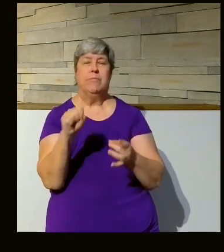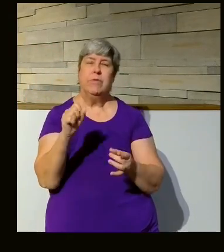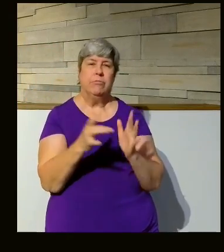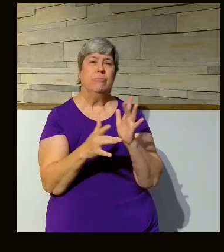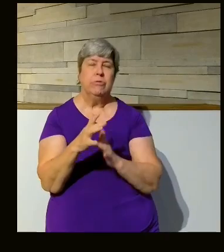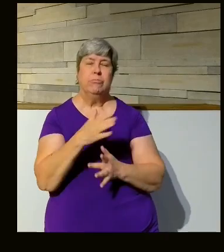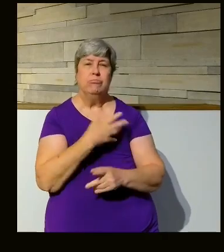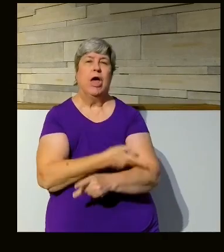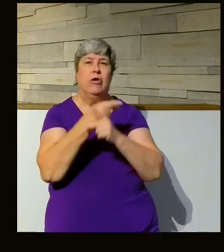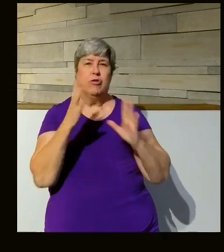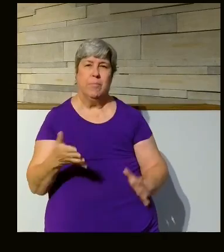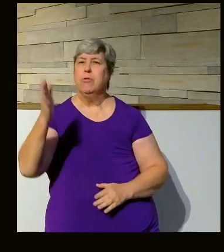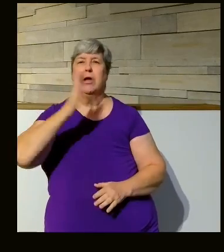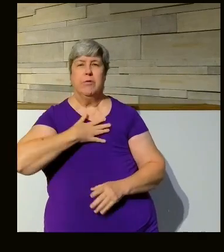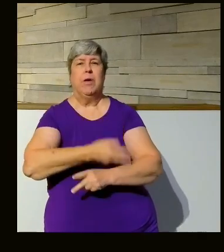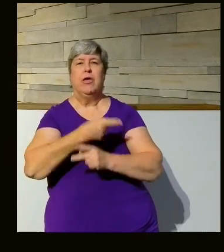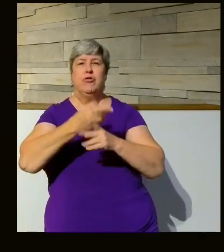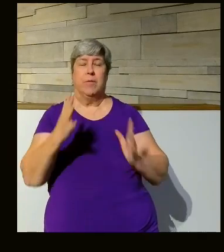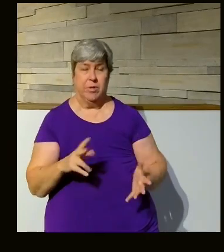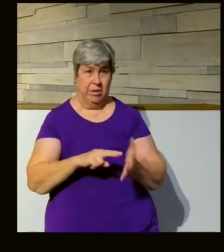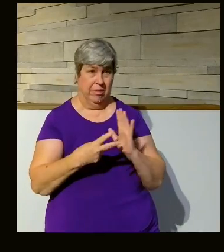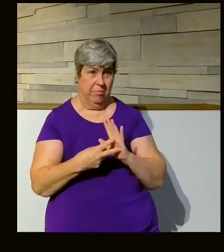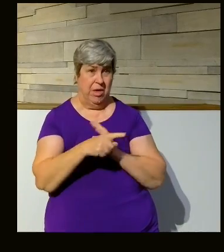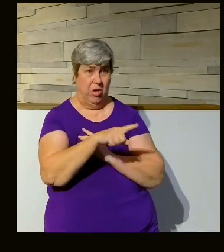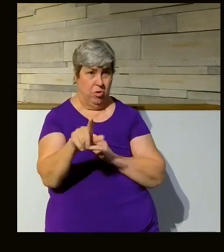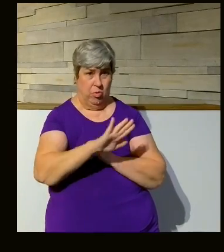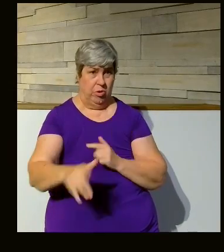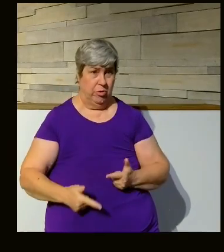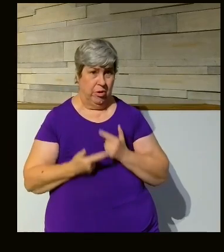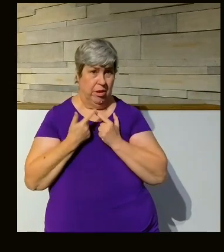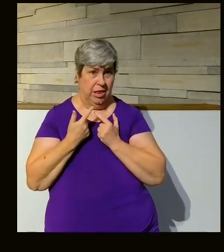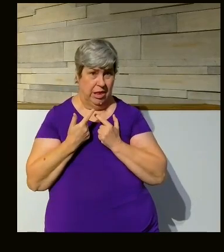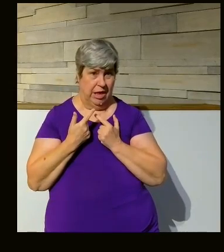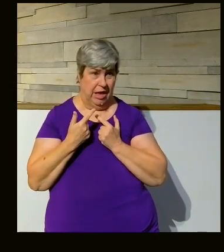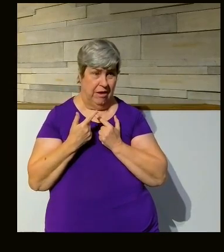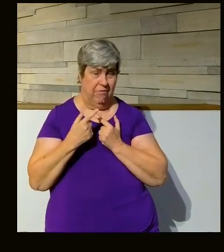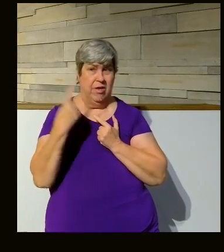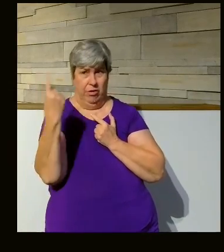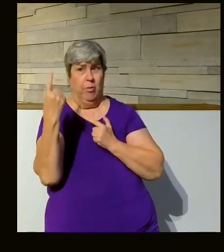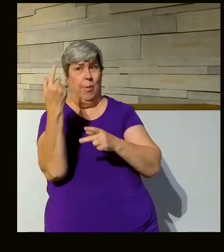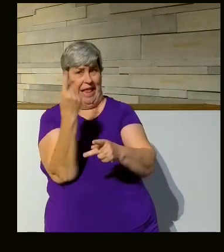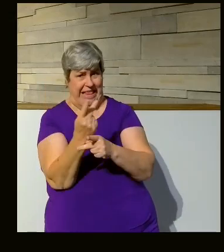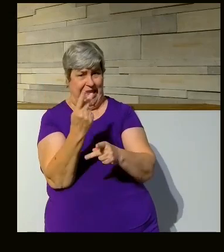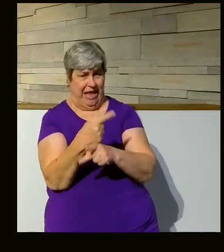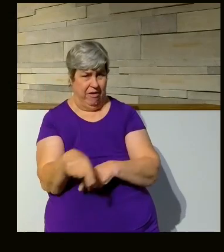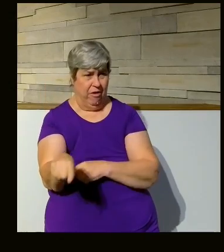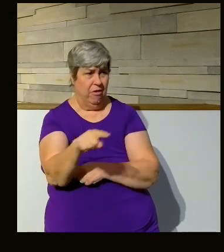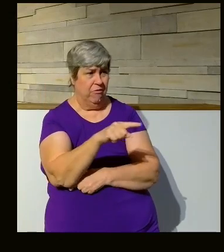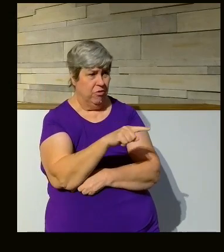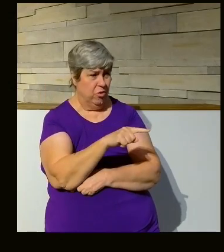is your shepherd, if God is your shepherd, that means that you in your life, you are in the care of someone